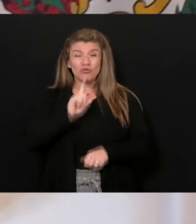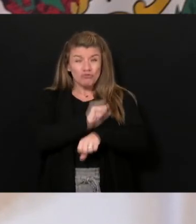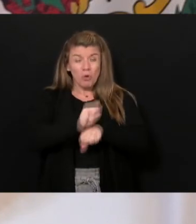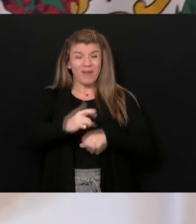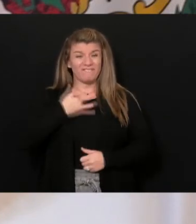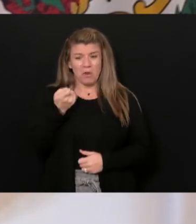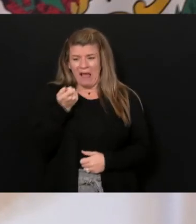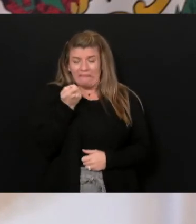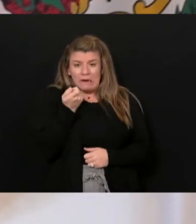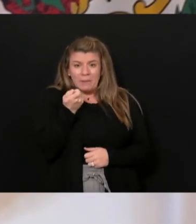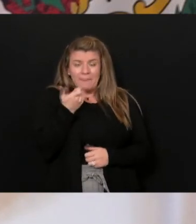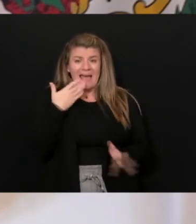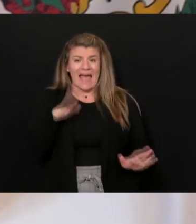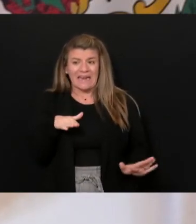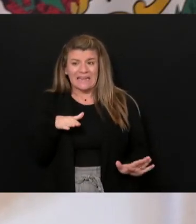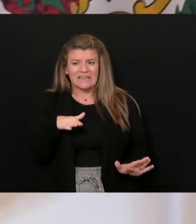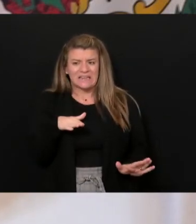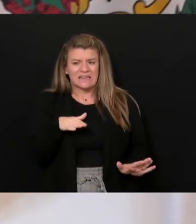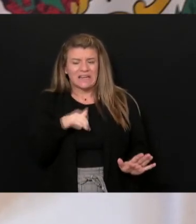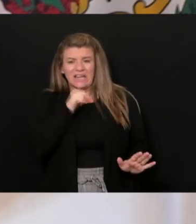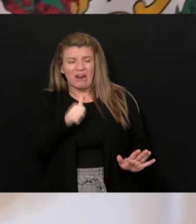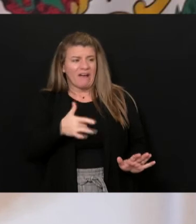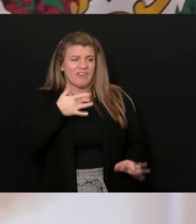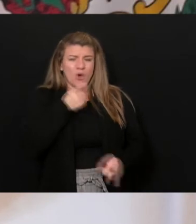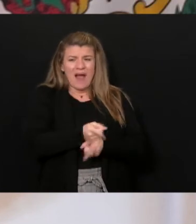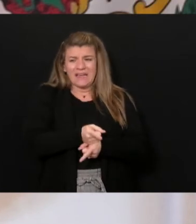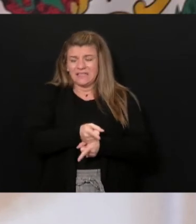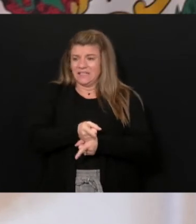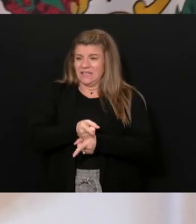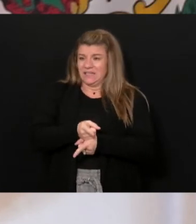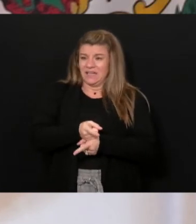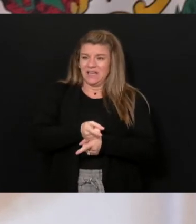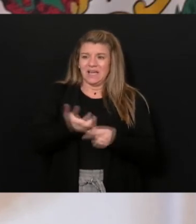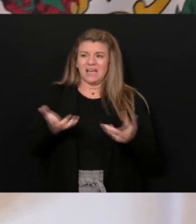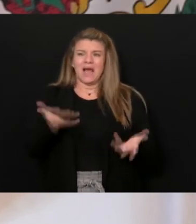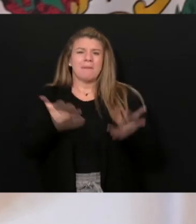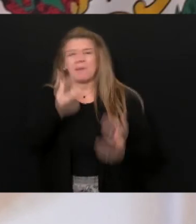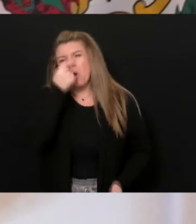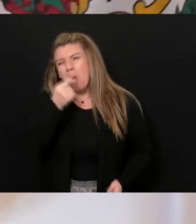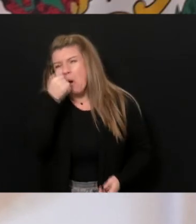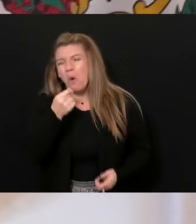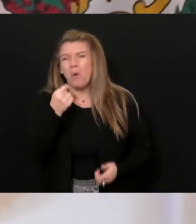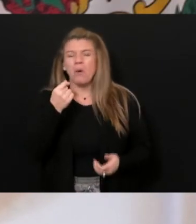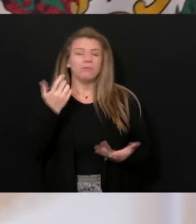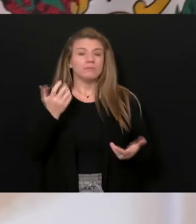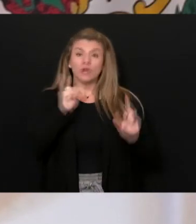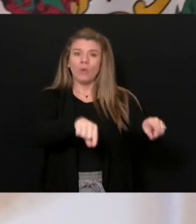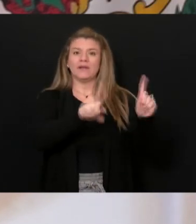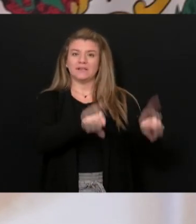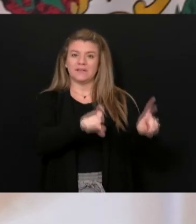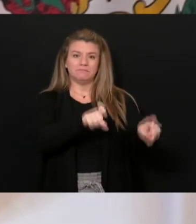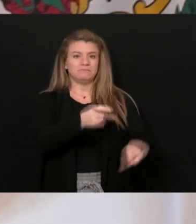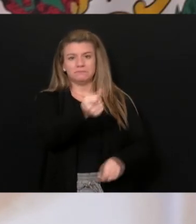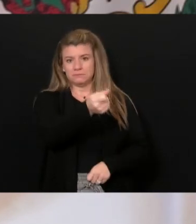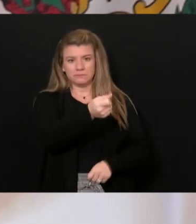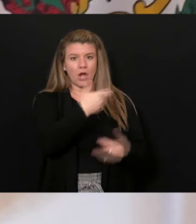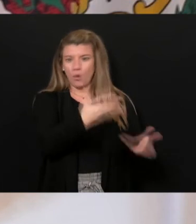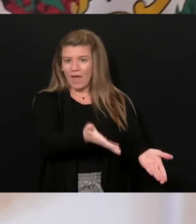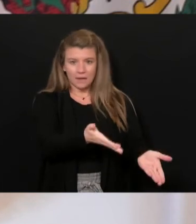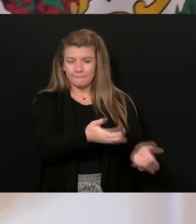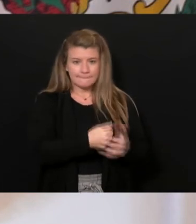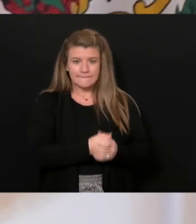bad and you're not feeling exactly right, and you're thinking, well, it's probably a cold or something like that, go get tested right then. You